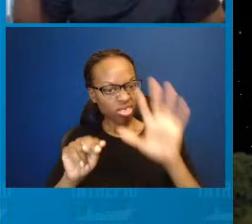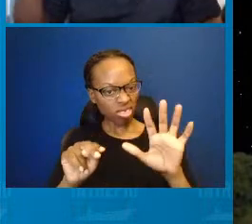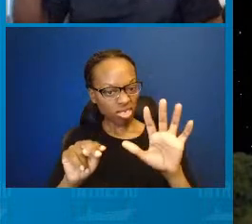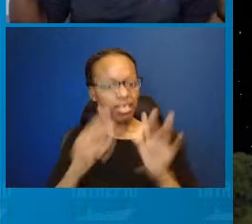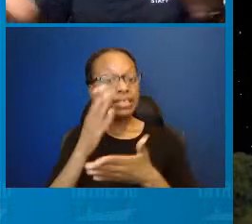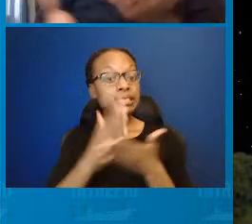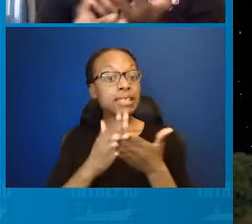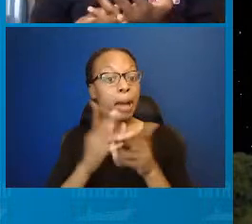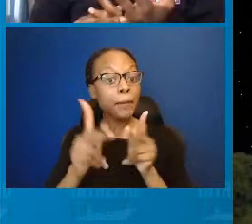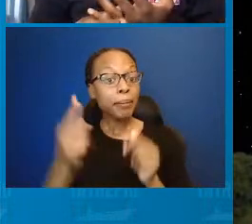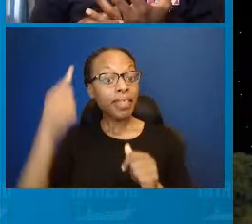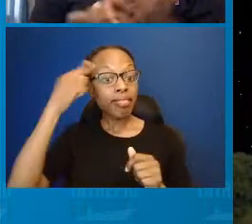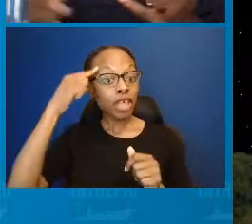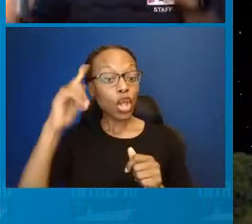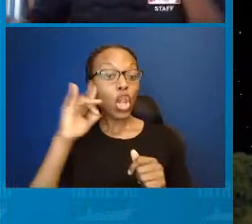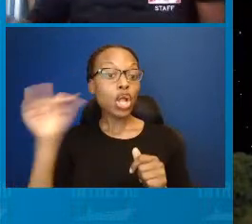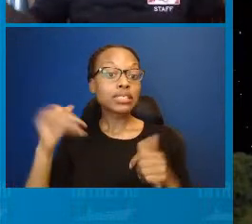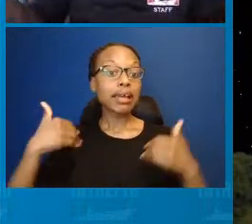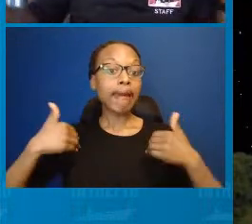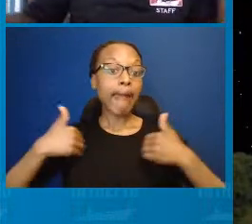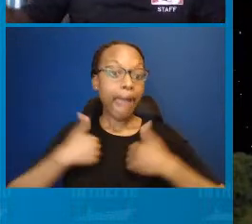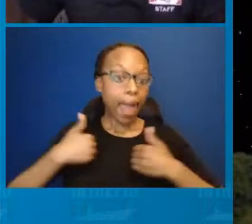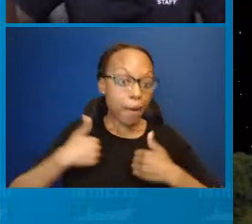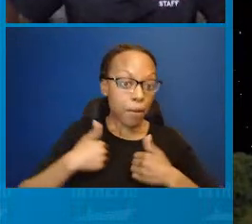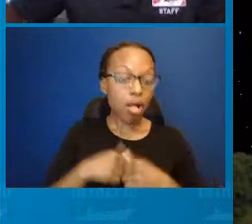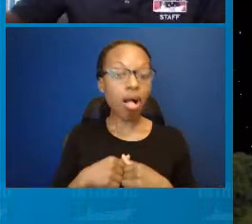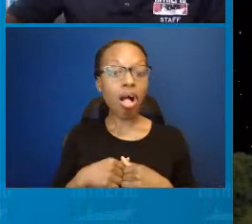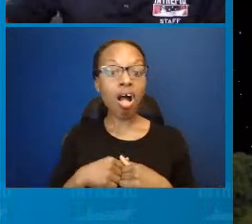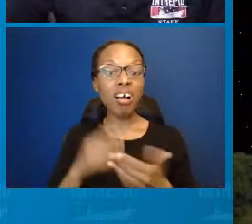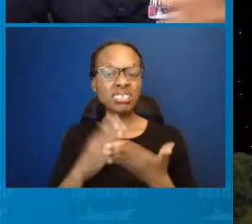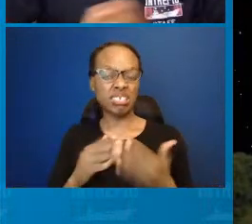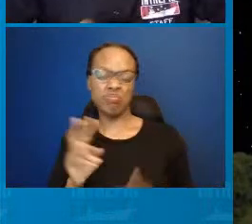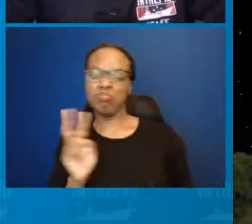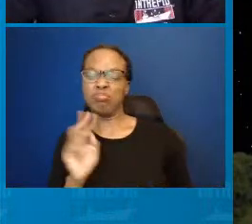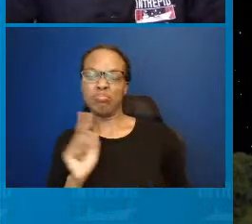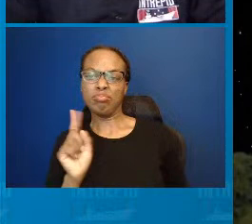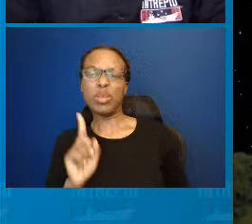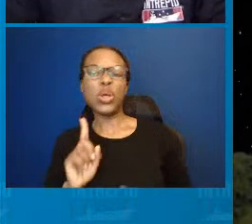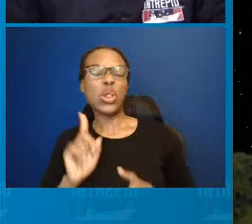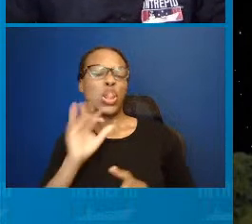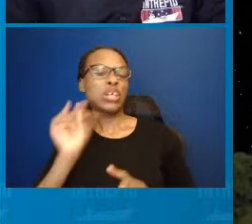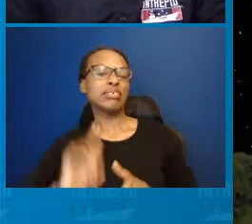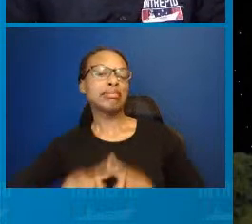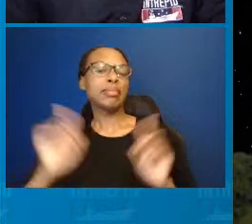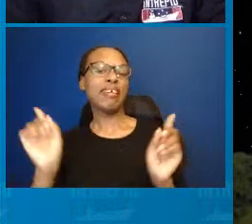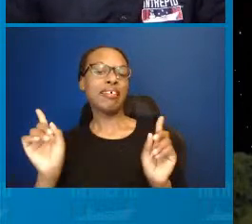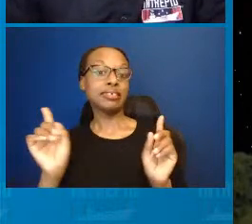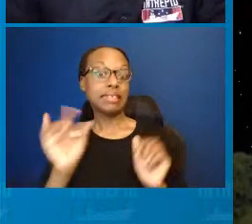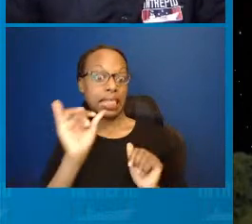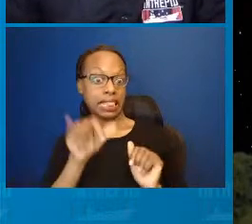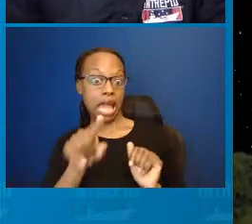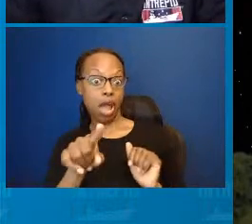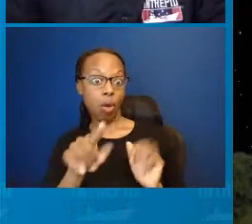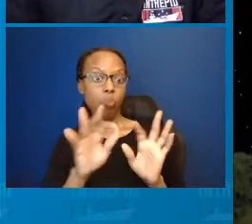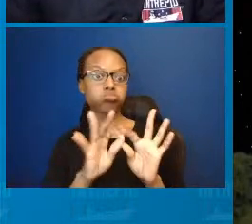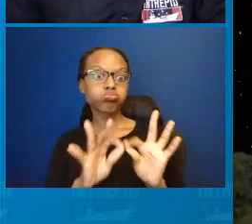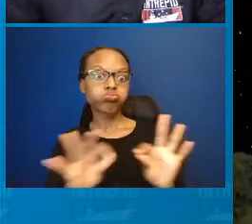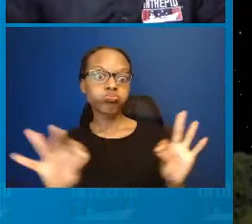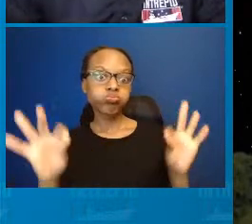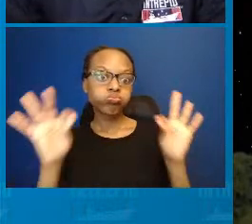like an animal. Some people think it looks like something else, right? This one here is a very important one. This one's